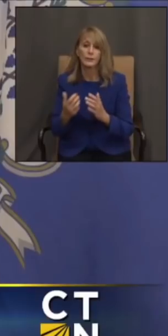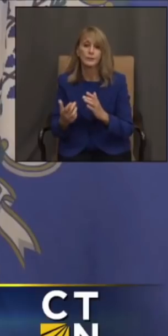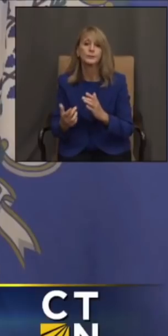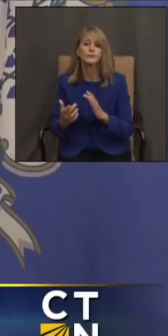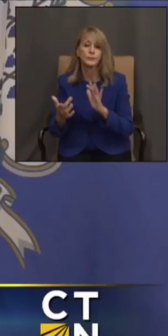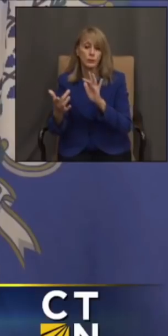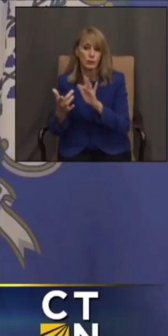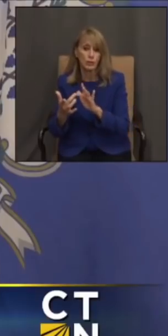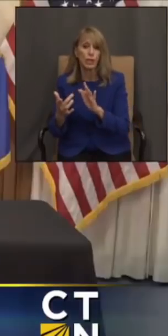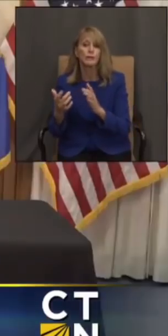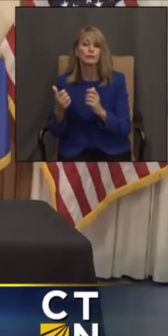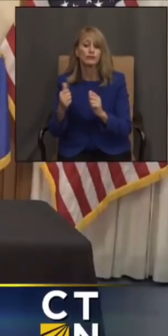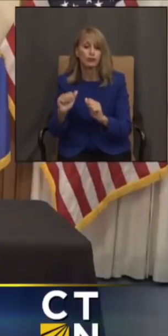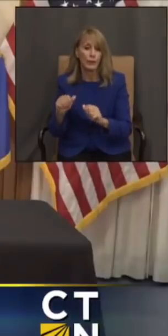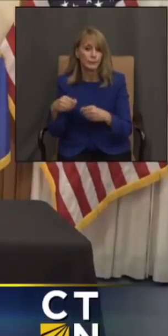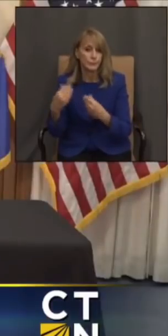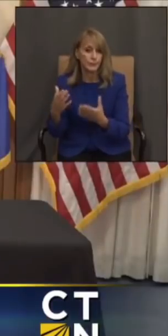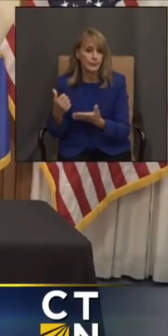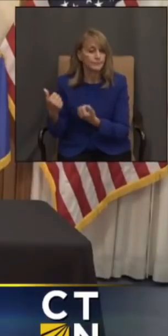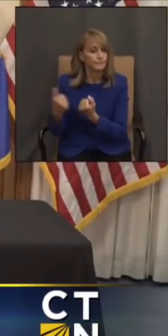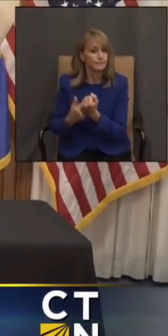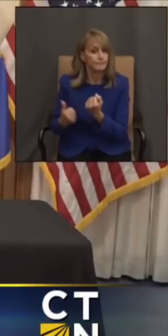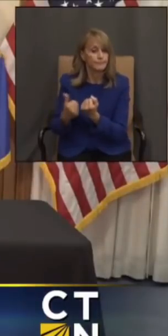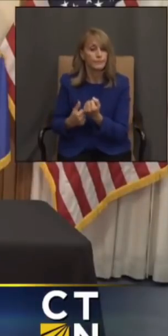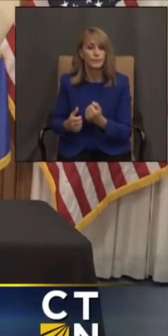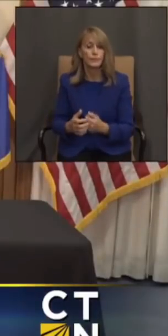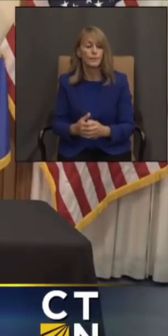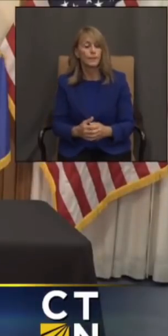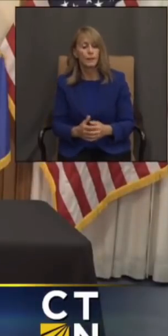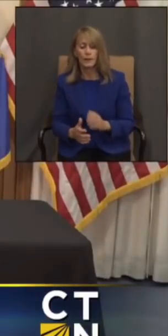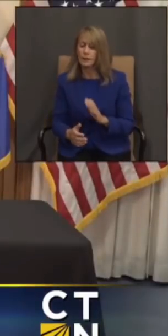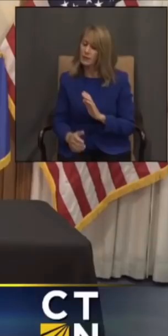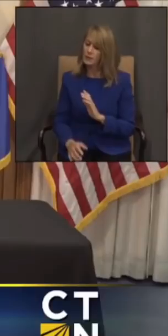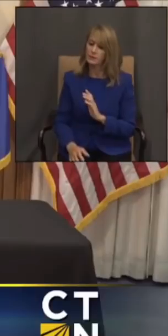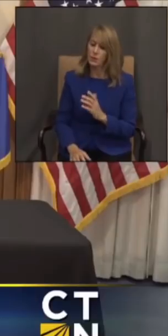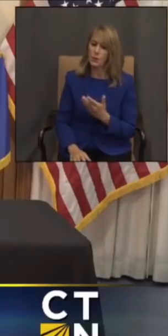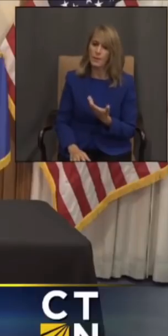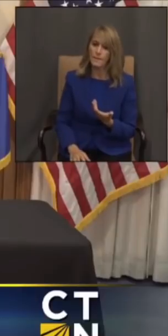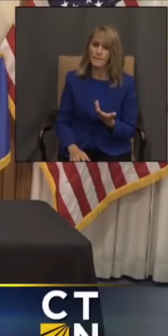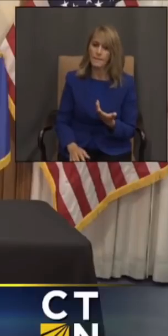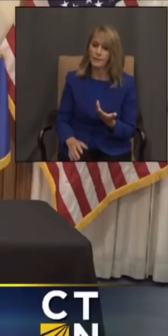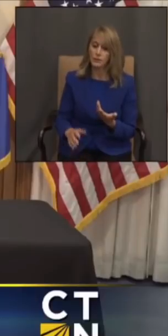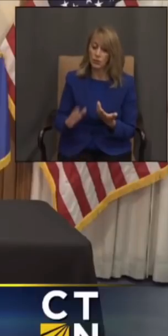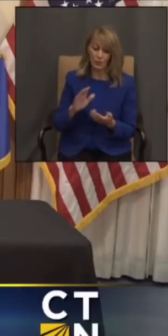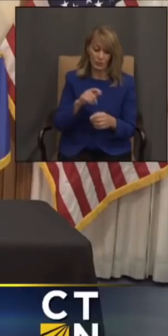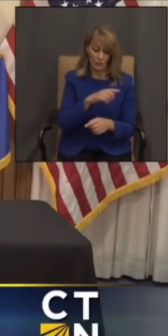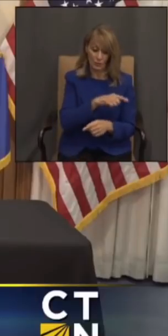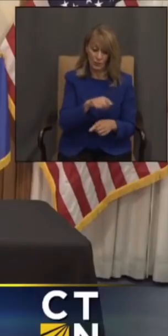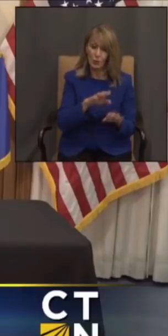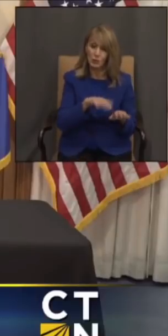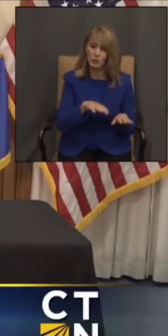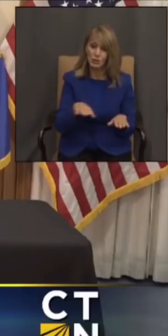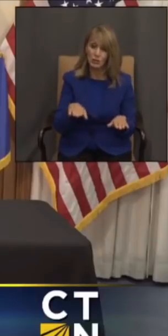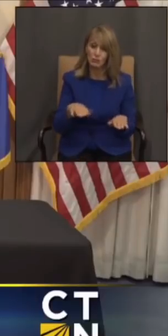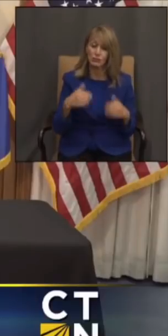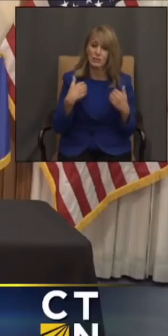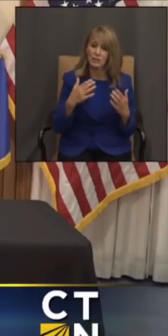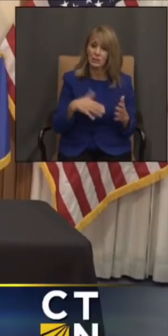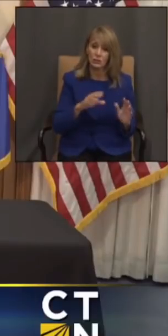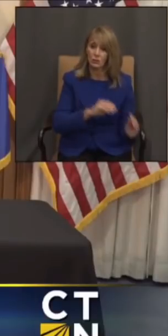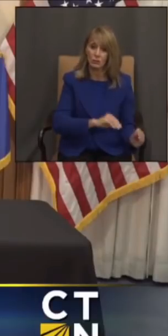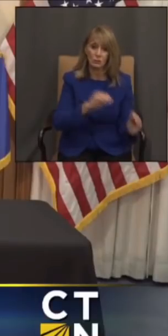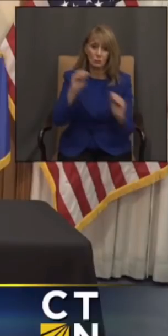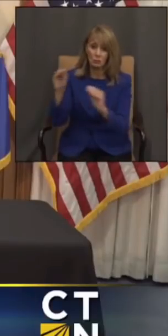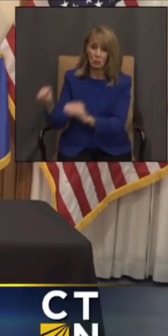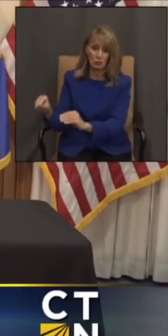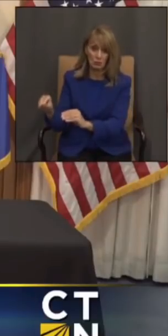options. Okay, so no relocations of these children and teenagers in the